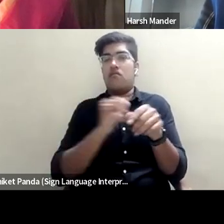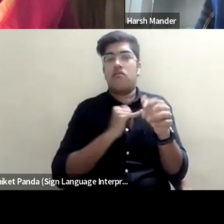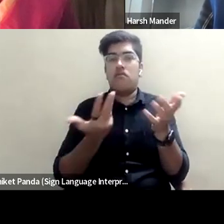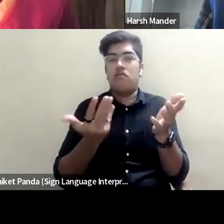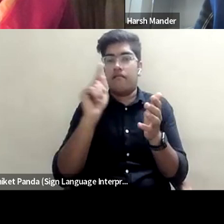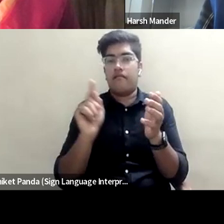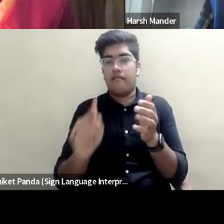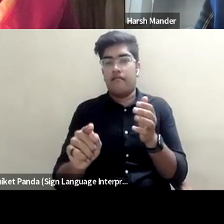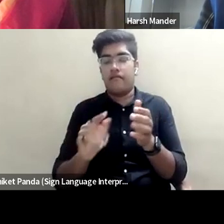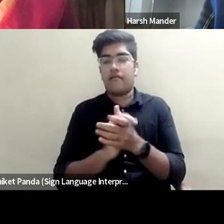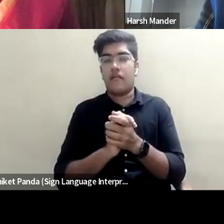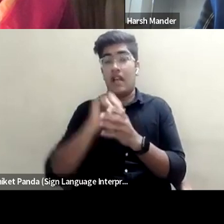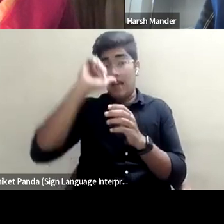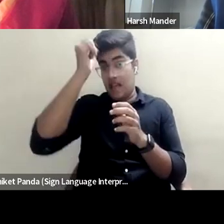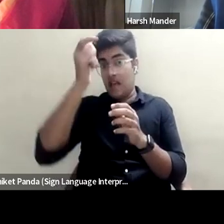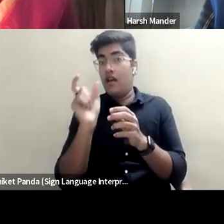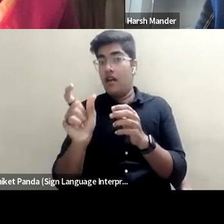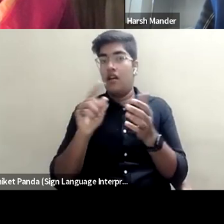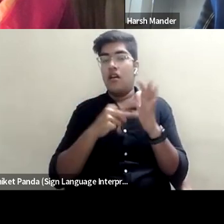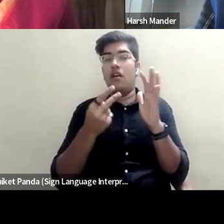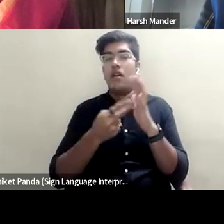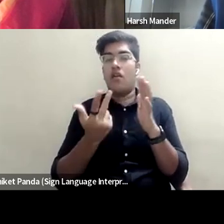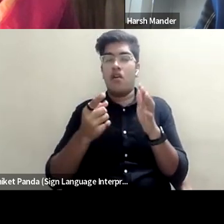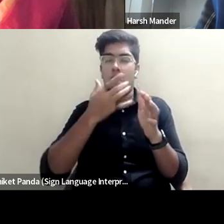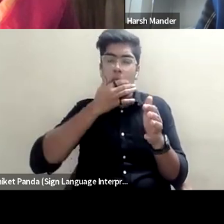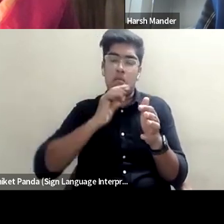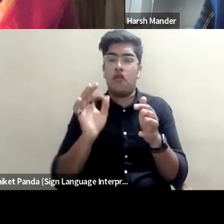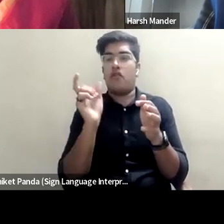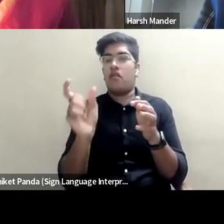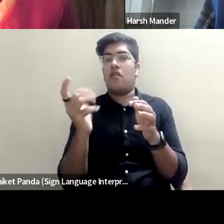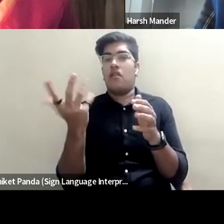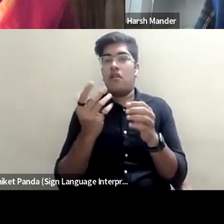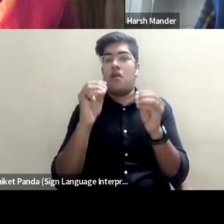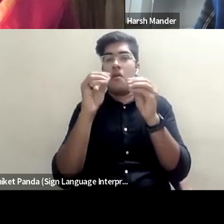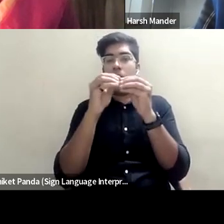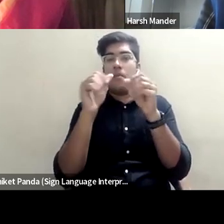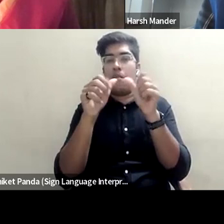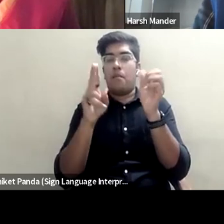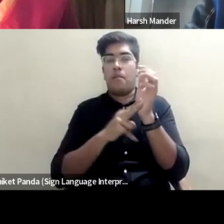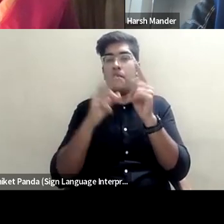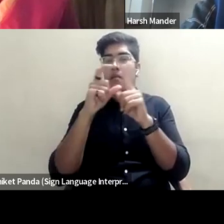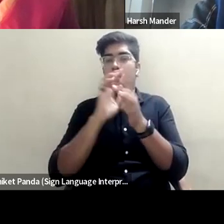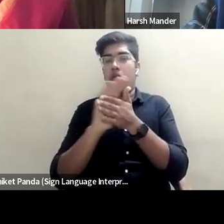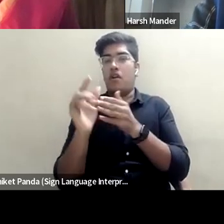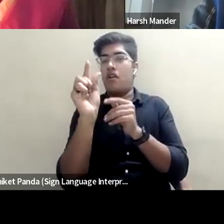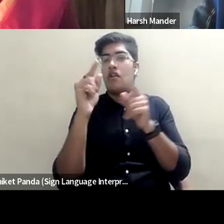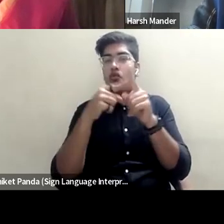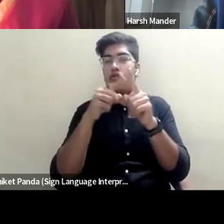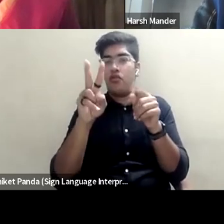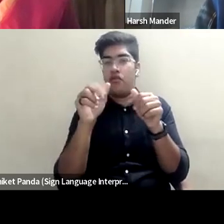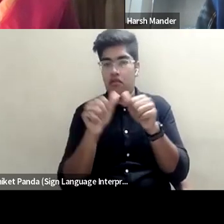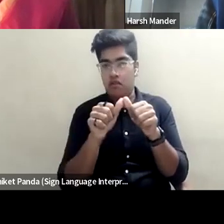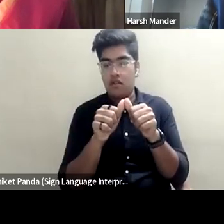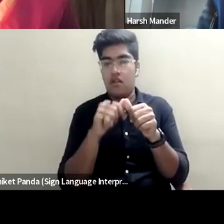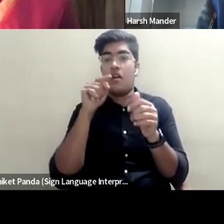word in our Constitution is actually such a beautiful word. It's bandhuta. It comes from the Sanskrit that hum ek dusre